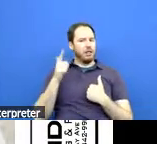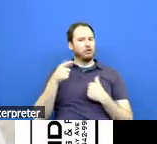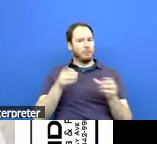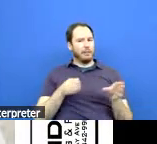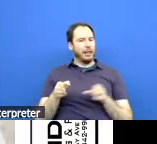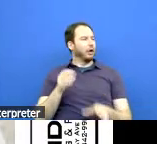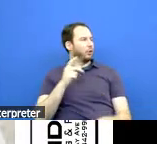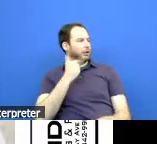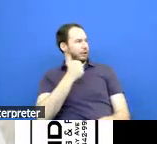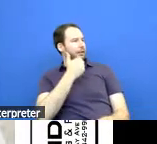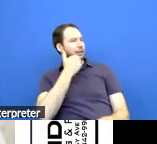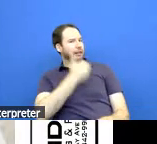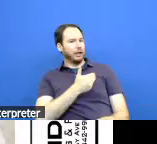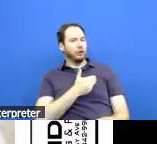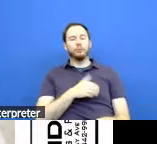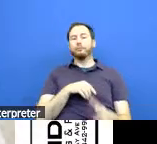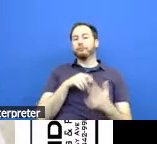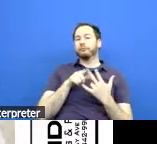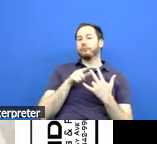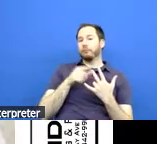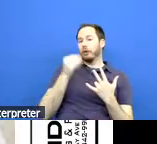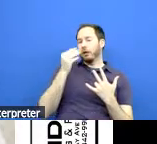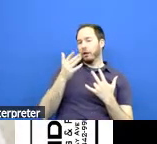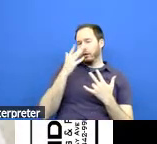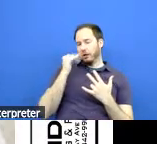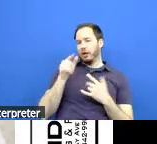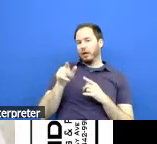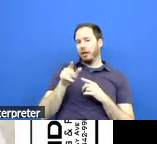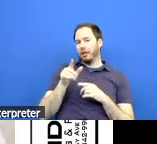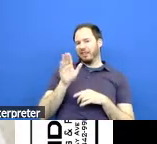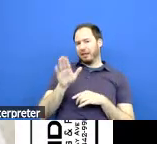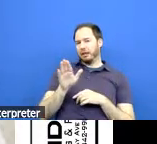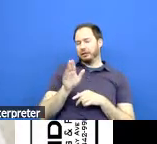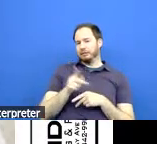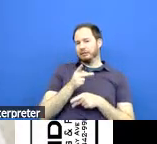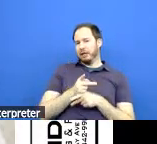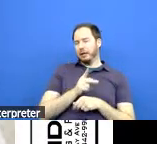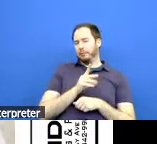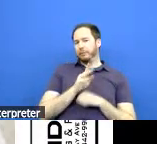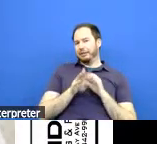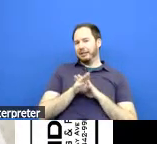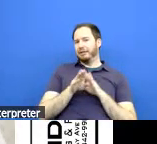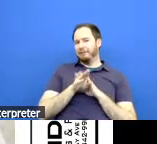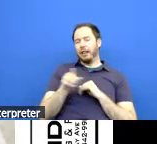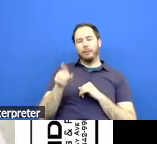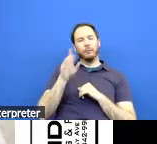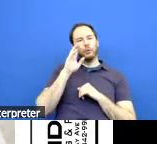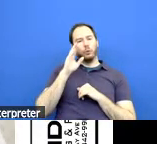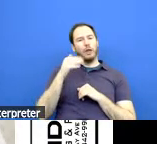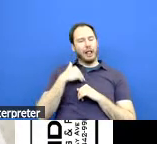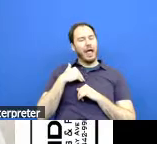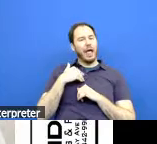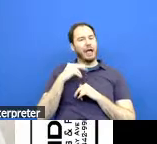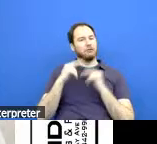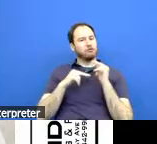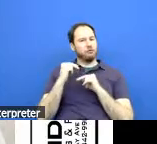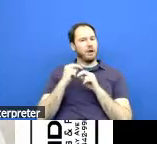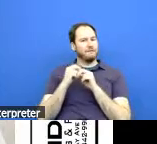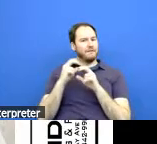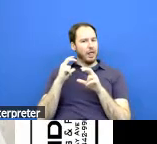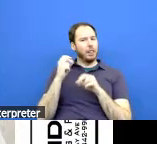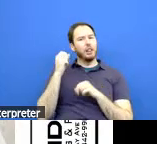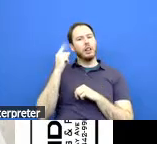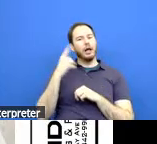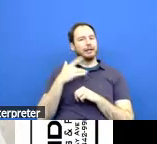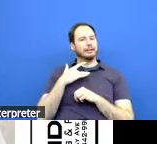Okay, thank you. The good news is because of the nature of the development, don't get me wrong, there will be construction vehicles, but it's